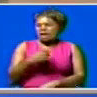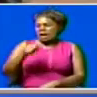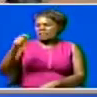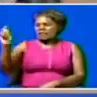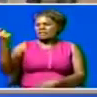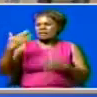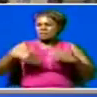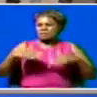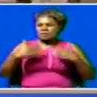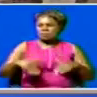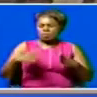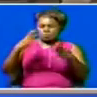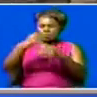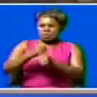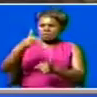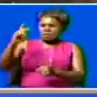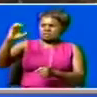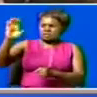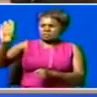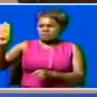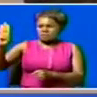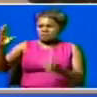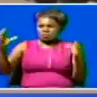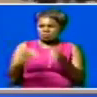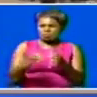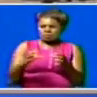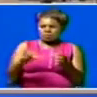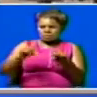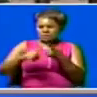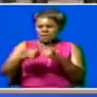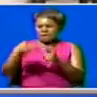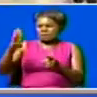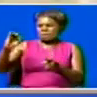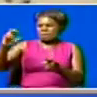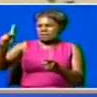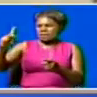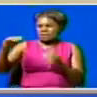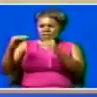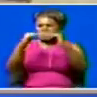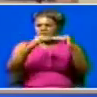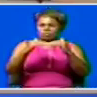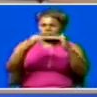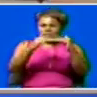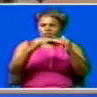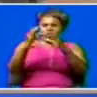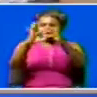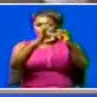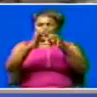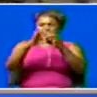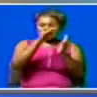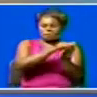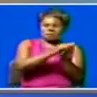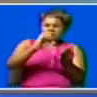Kenyan multinationals like KCB Group, Stanbic Holdings, Equity Group, Cooperative Bank, and